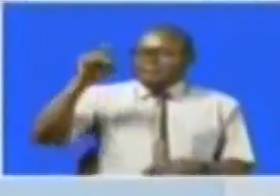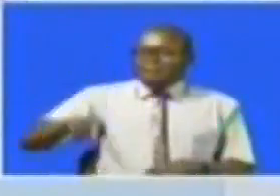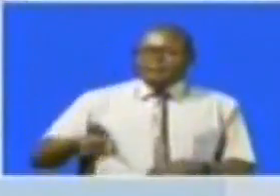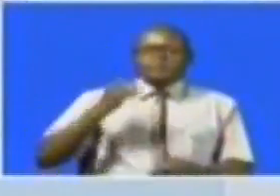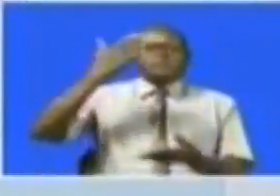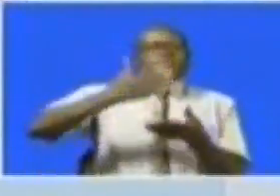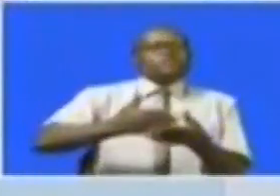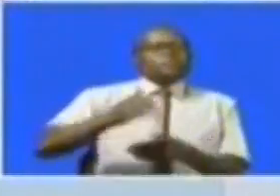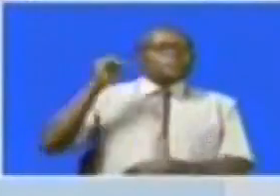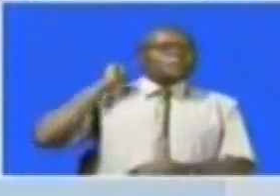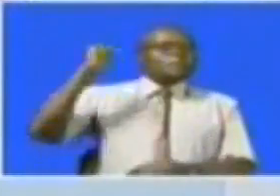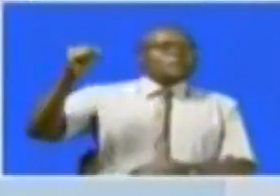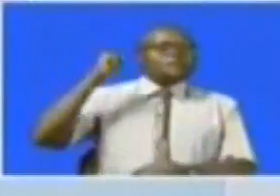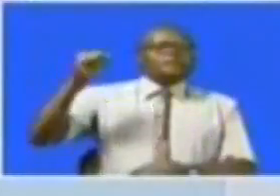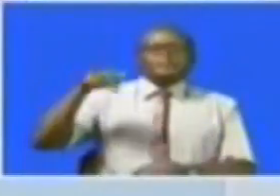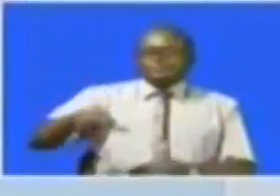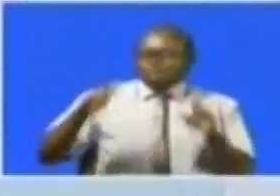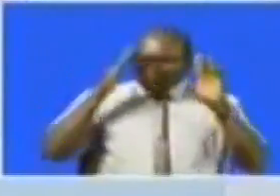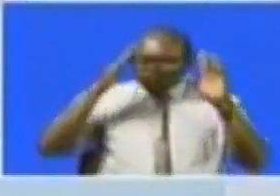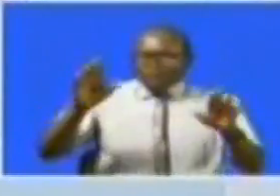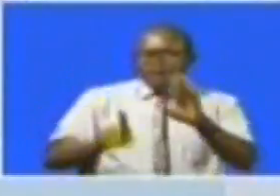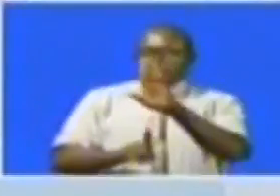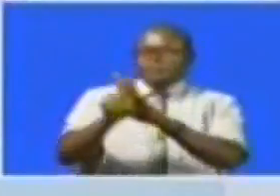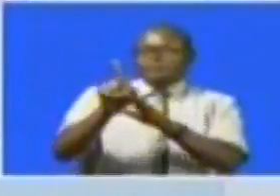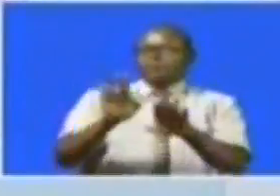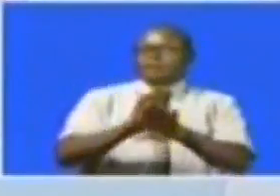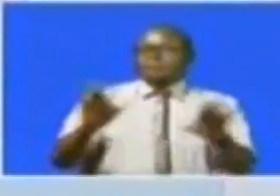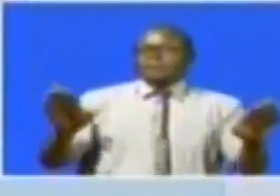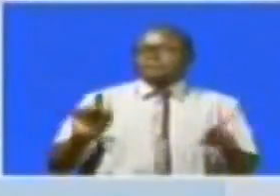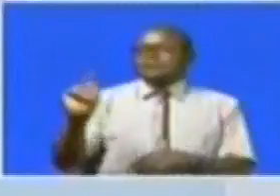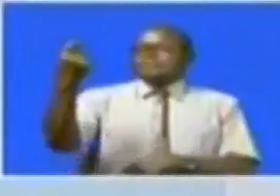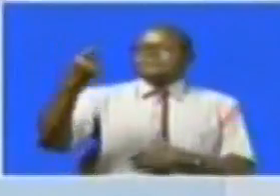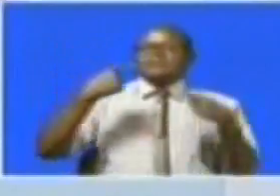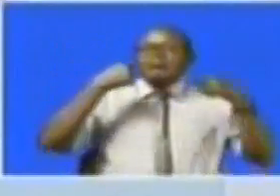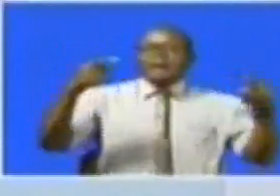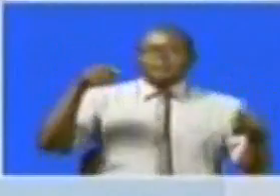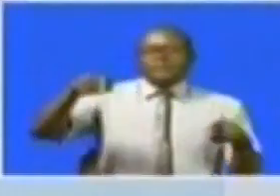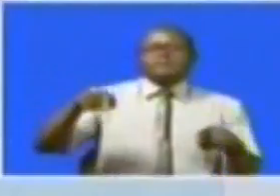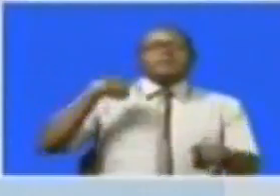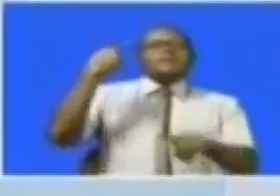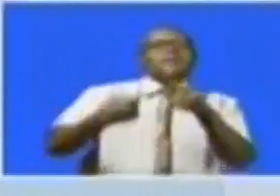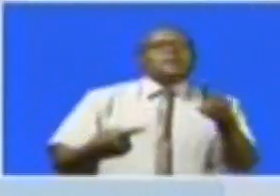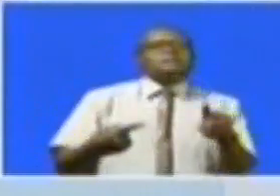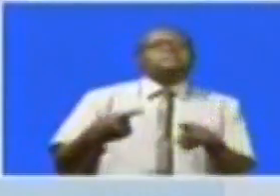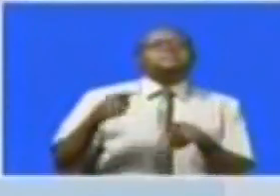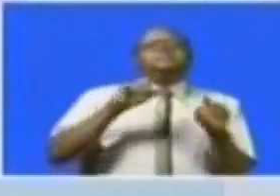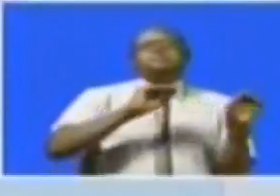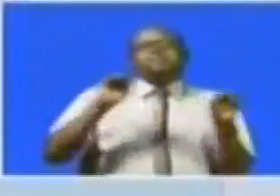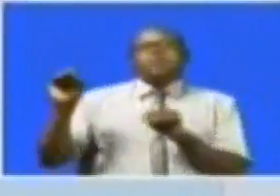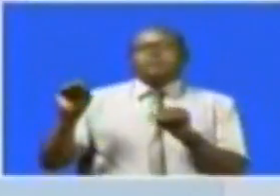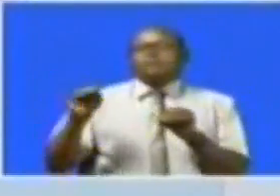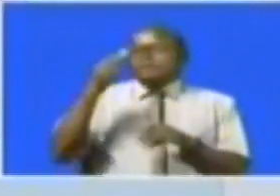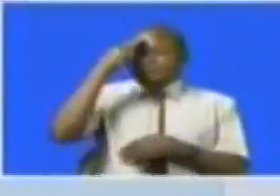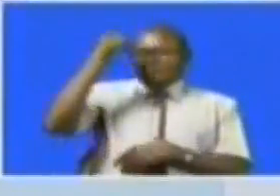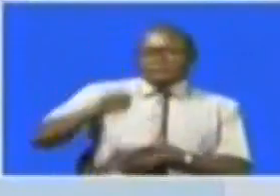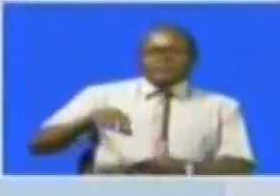from constant politicking and instead focus on development. The president also announced that this year's Madaraka Day celebrations will be held in